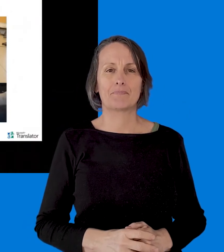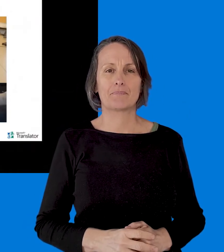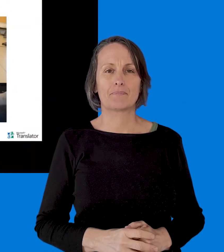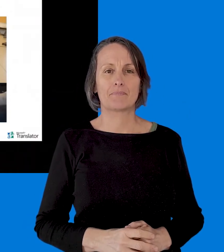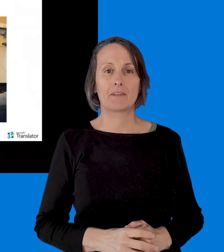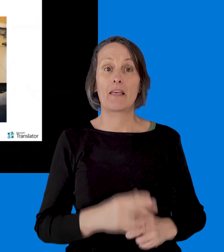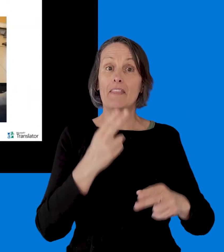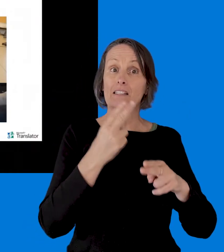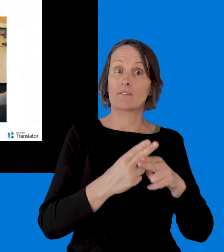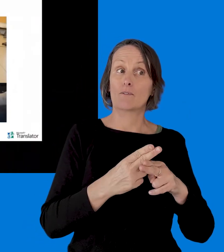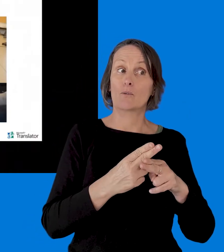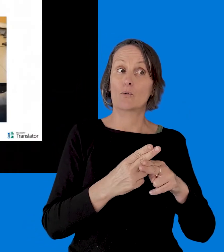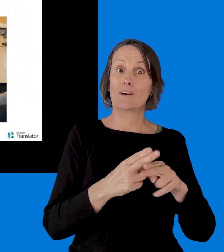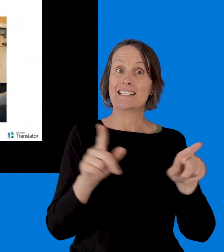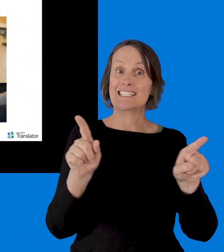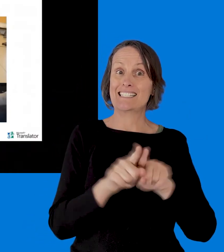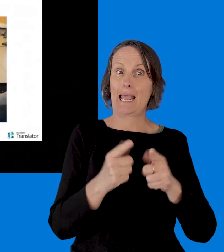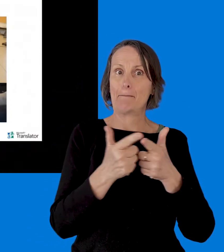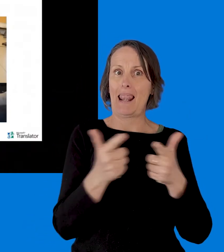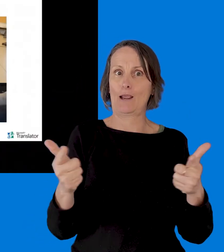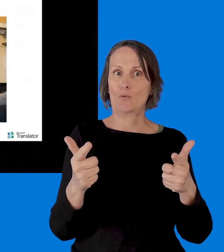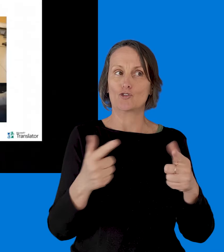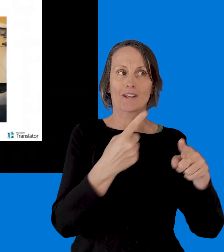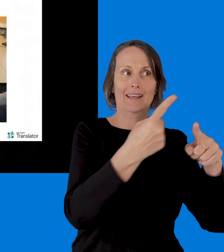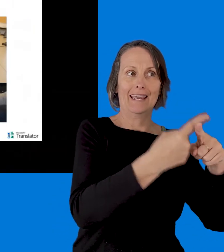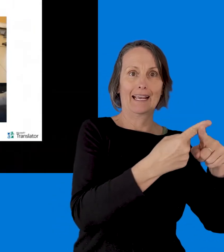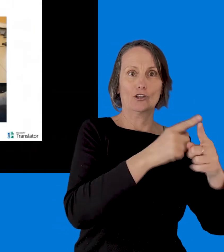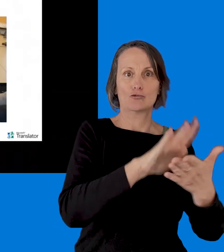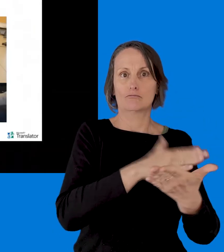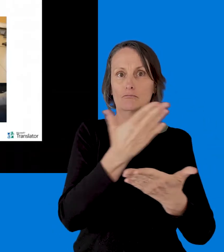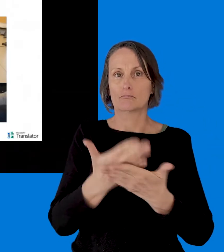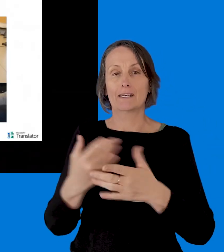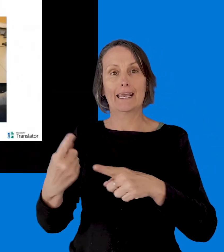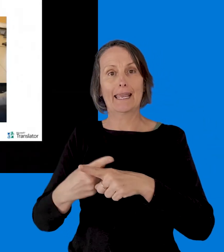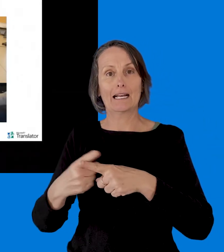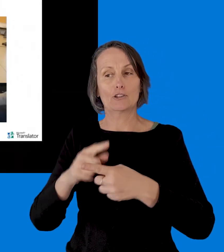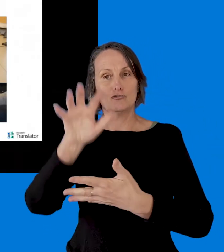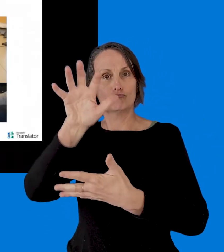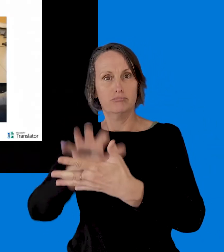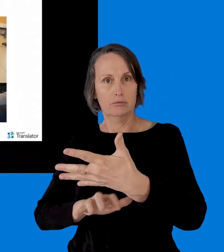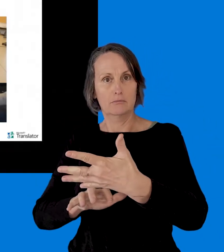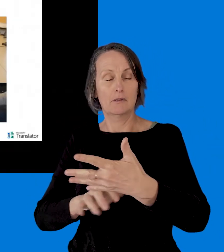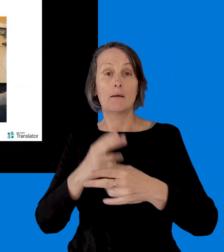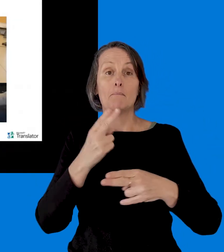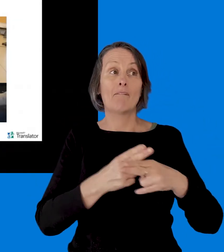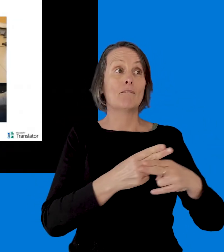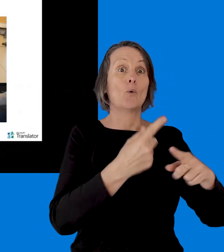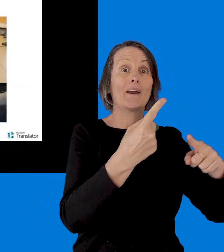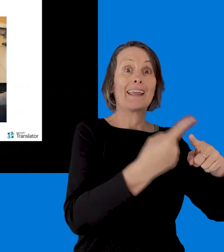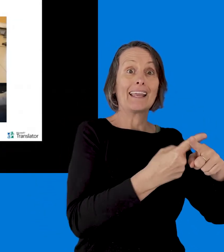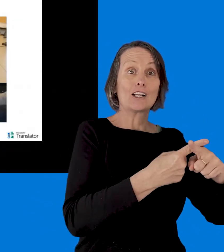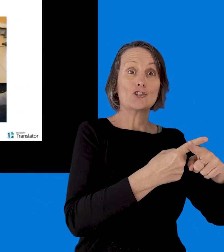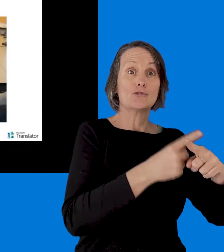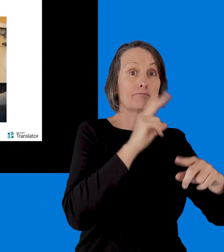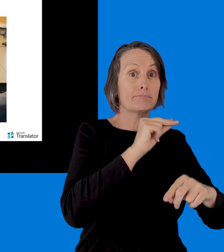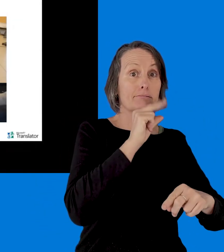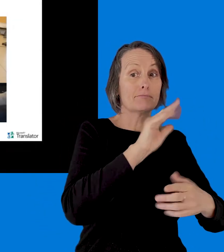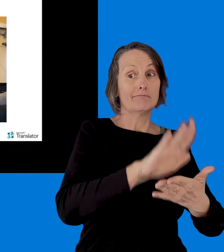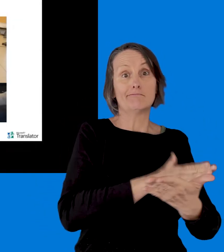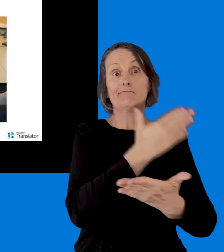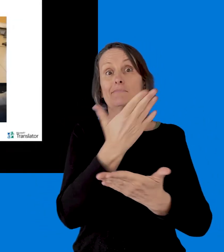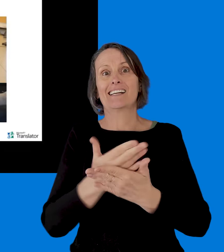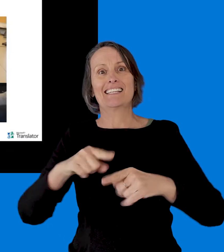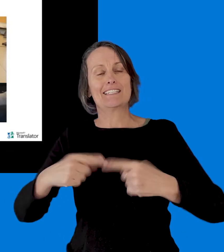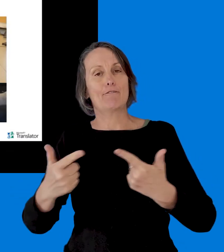For translation, that's a much more difficult to measure, and that tends to increase the error even more because